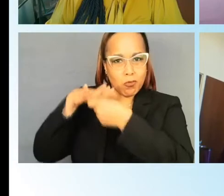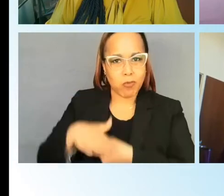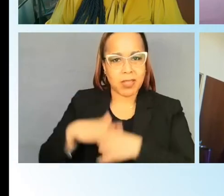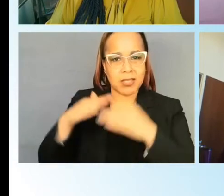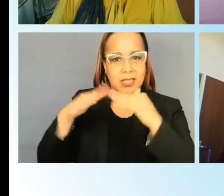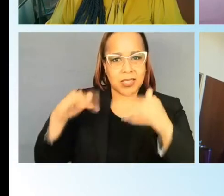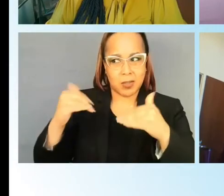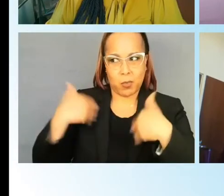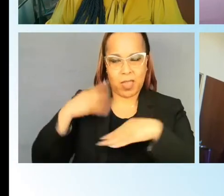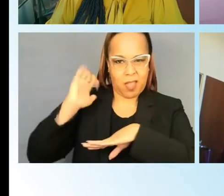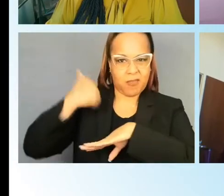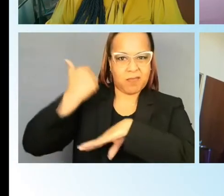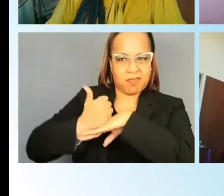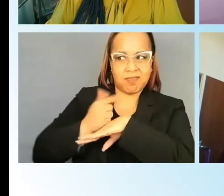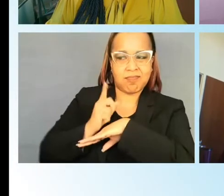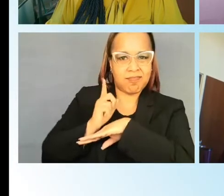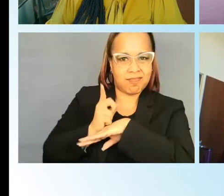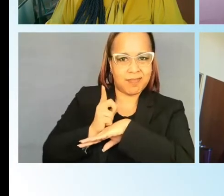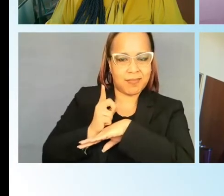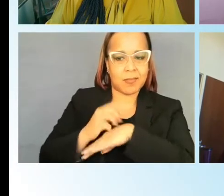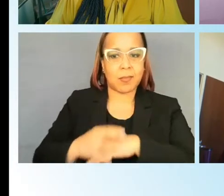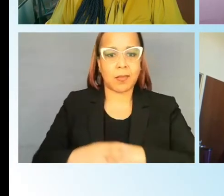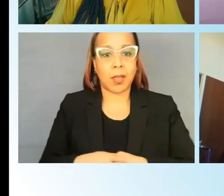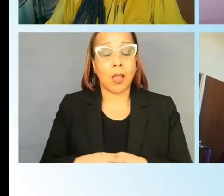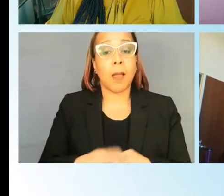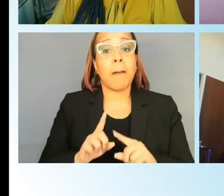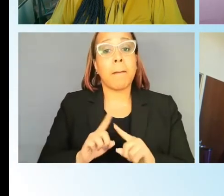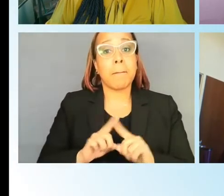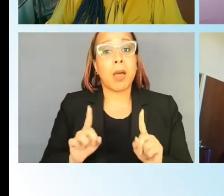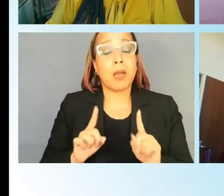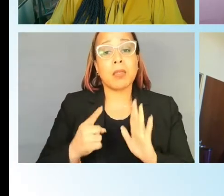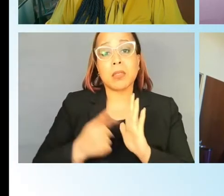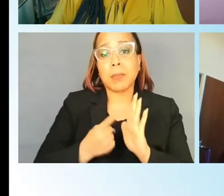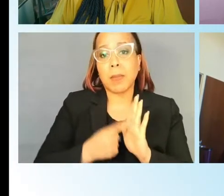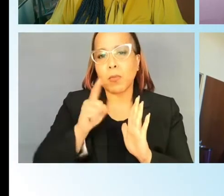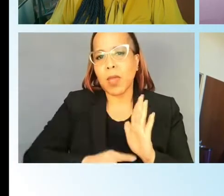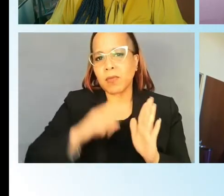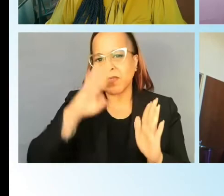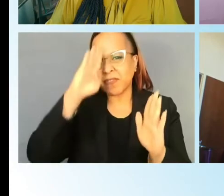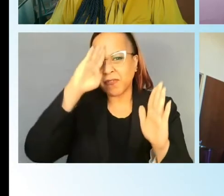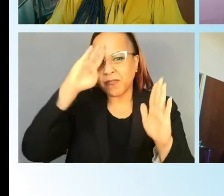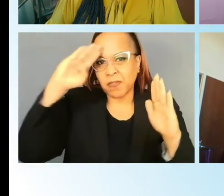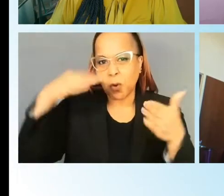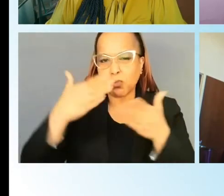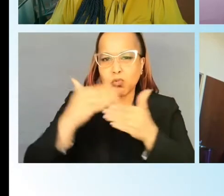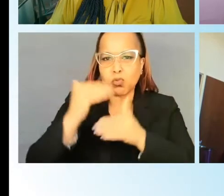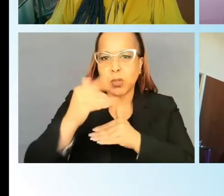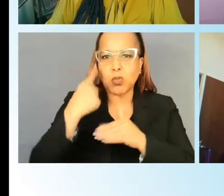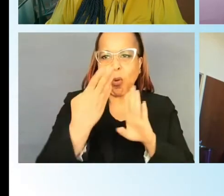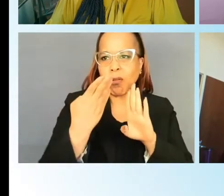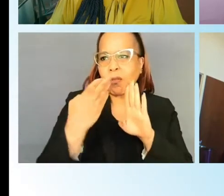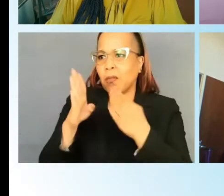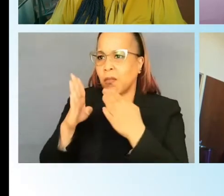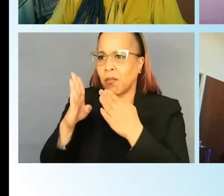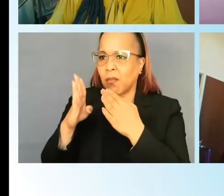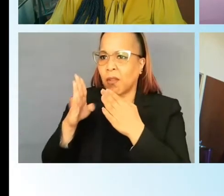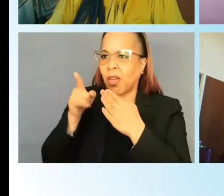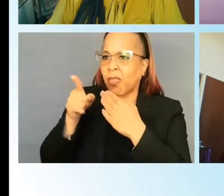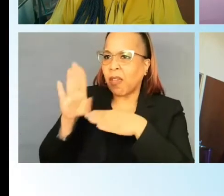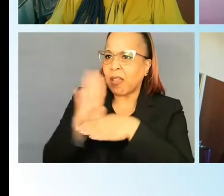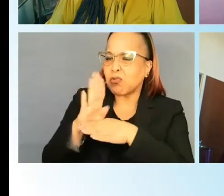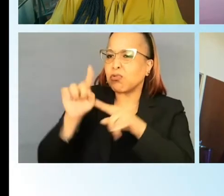have. And but we sometimes have focused too much on the institution and not on the individuals. And so it's been